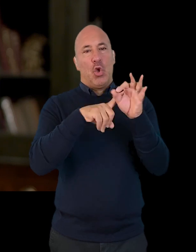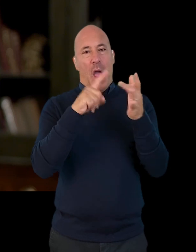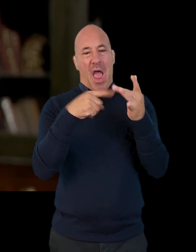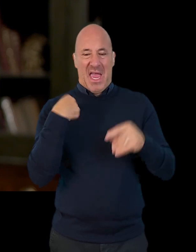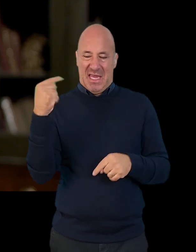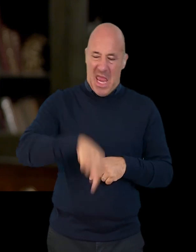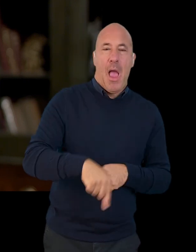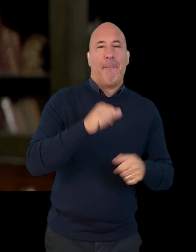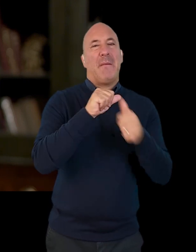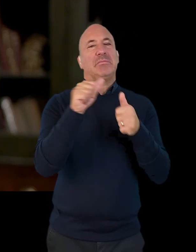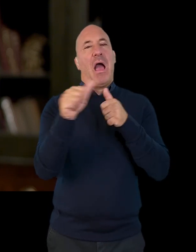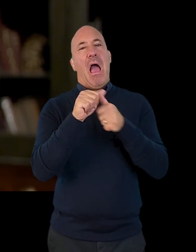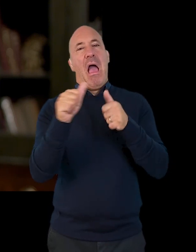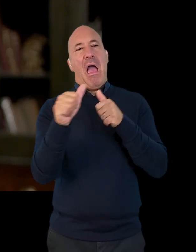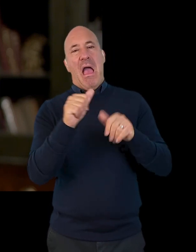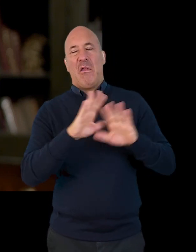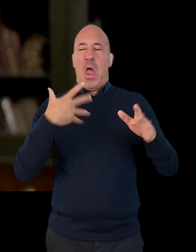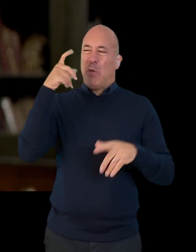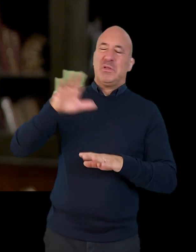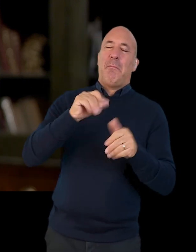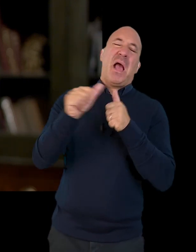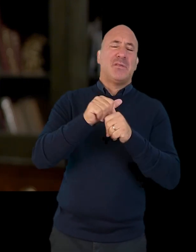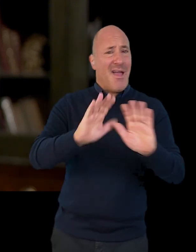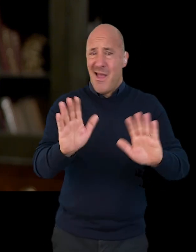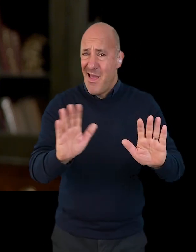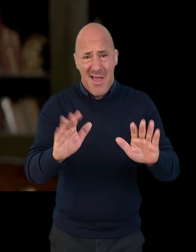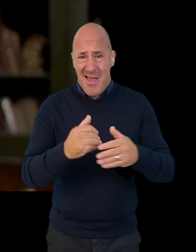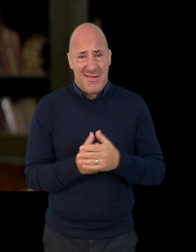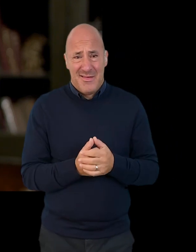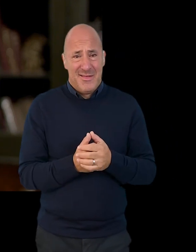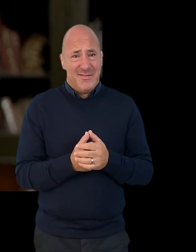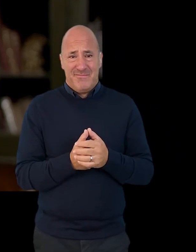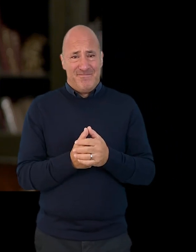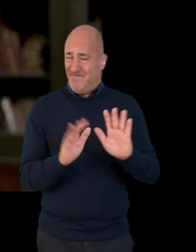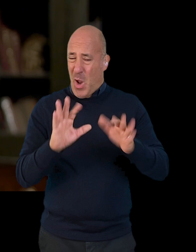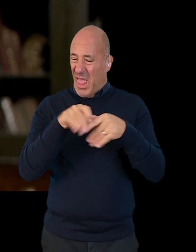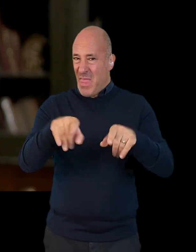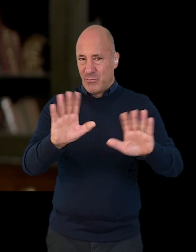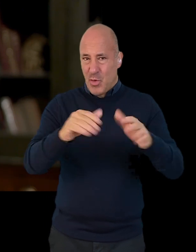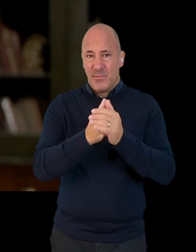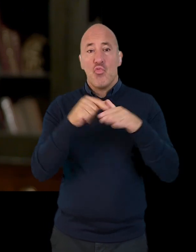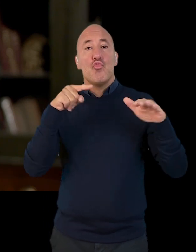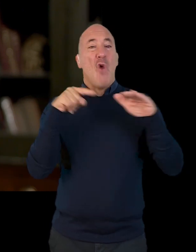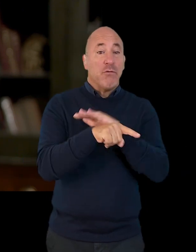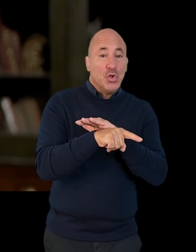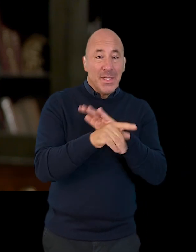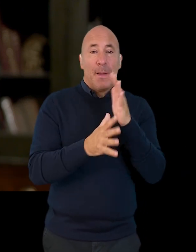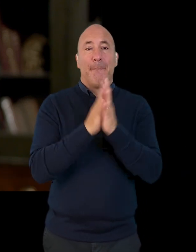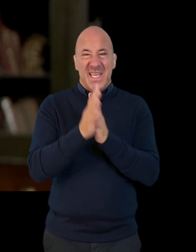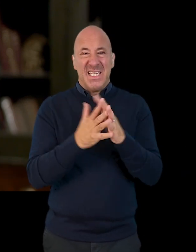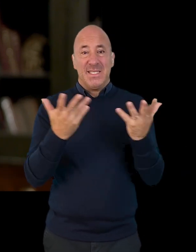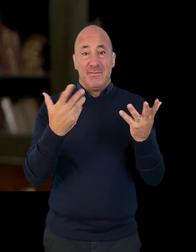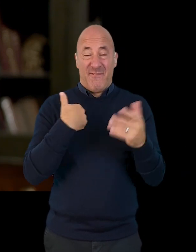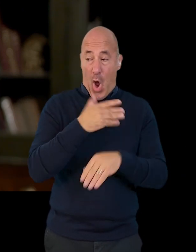it's better to be LGBTQI+ in the UK than in your own country. Refugee status is